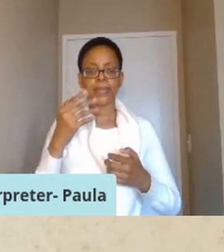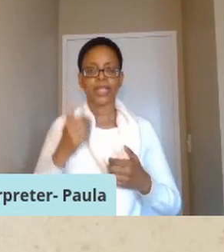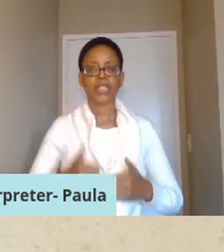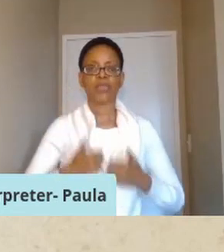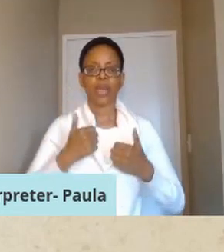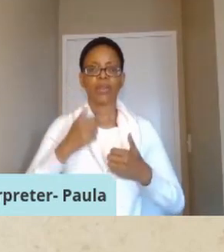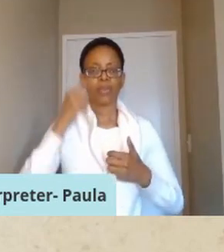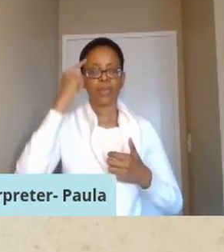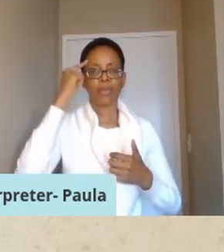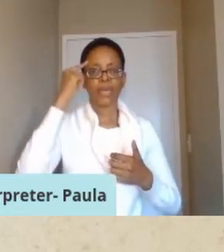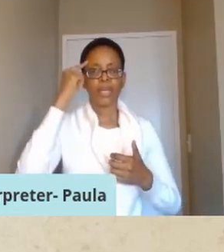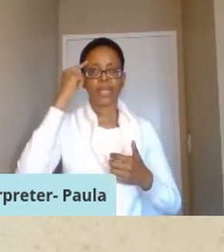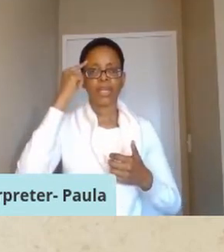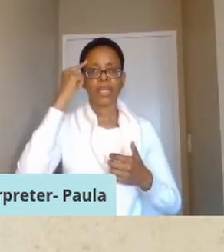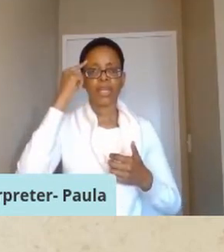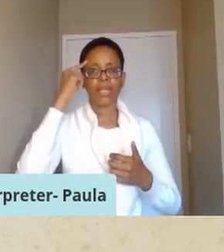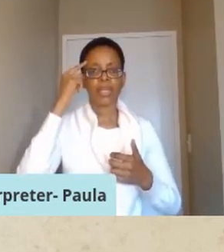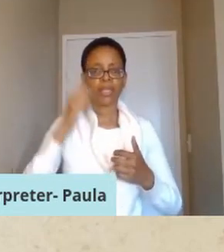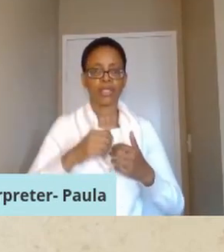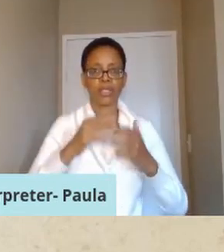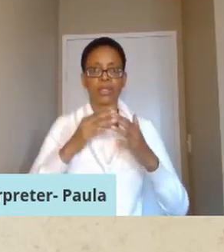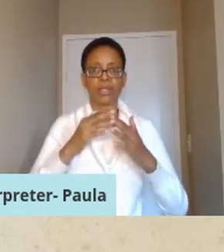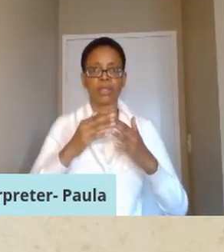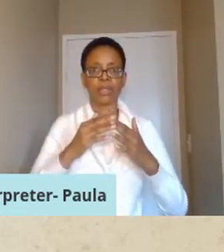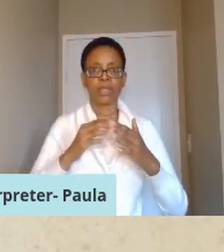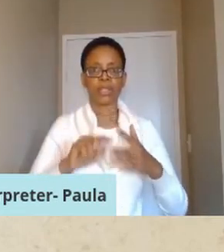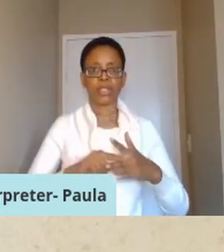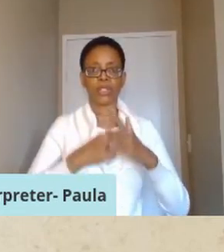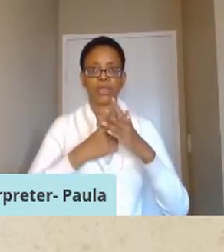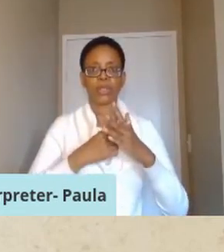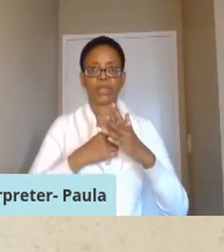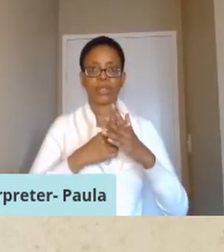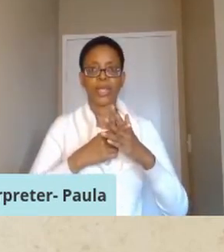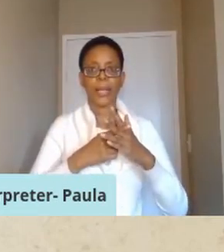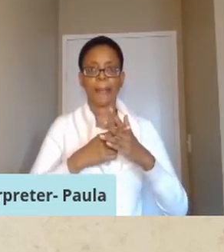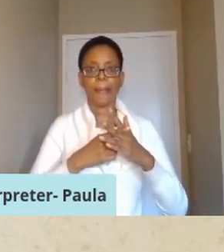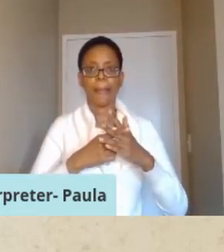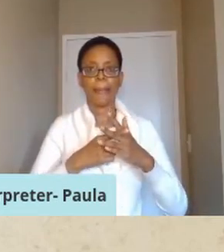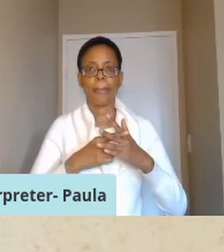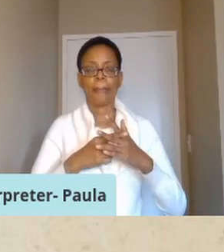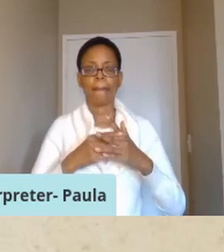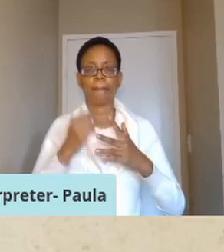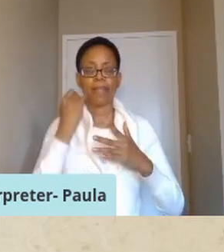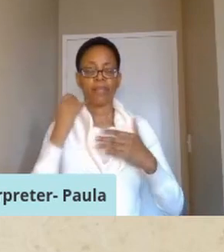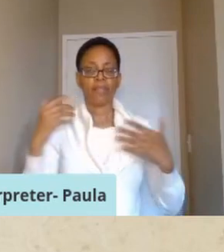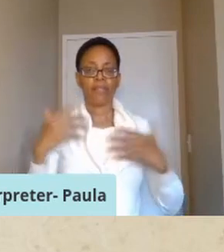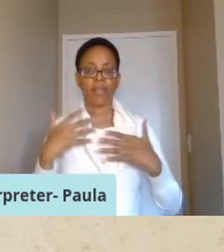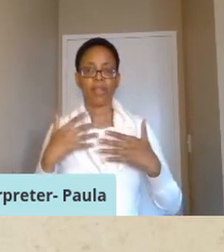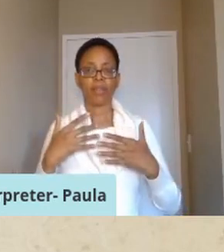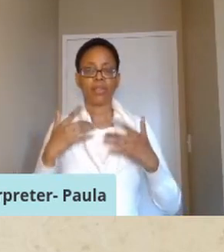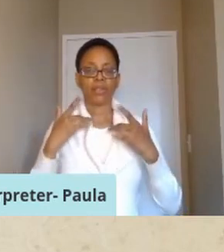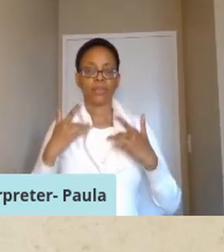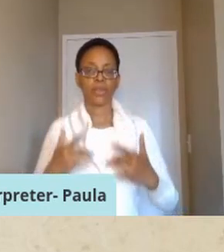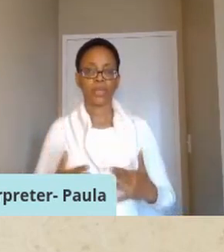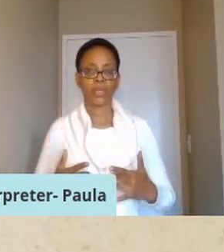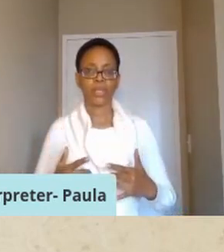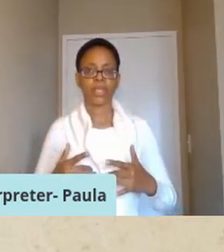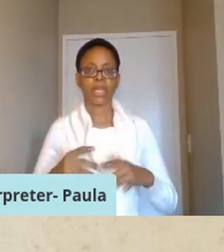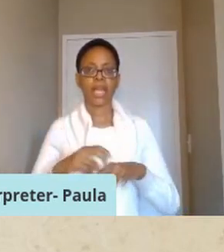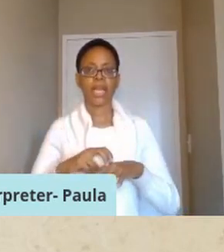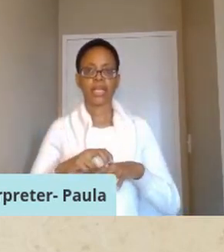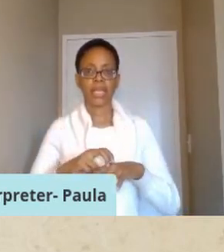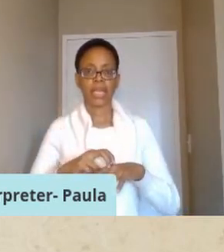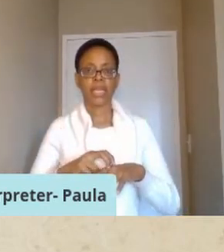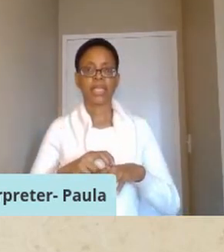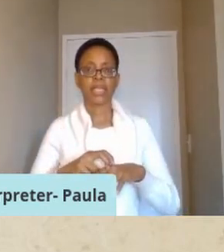survival brain activates. That happens during the fear, depression, anxiety,